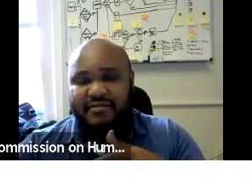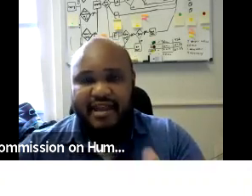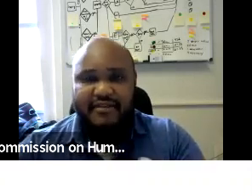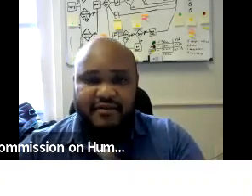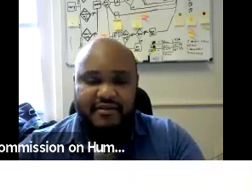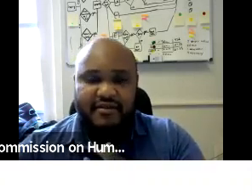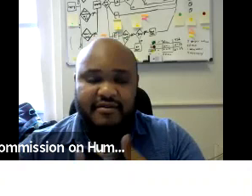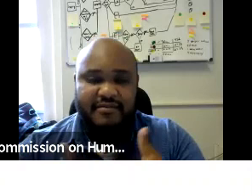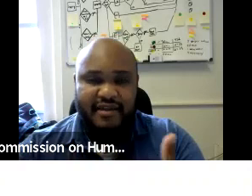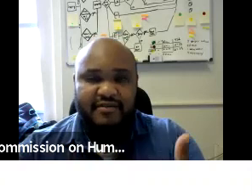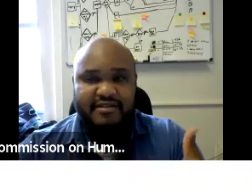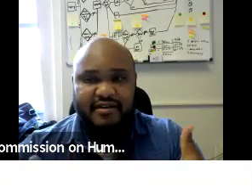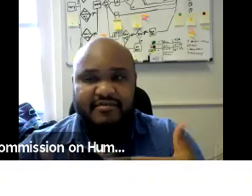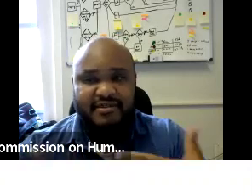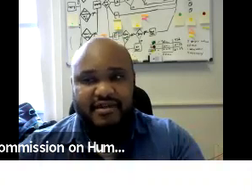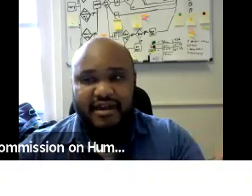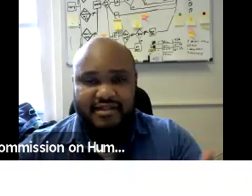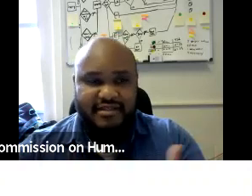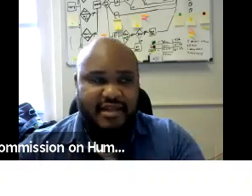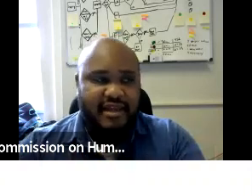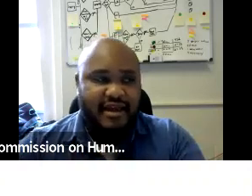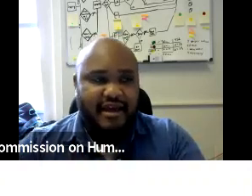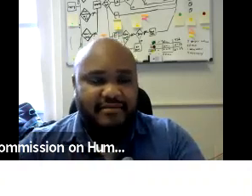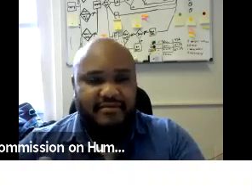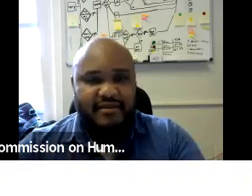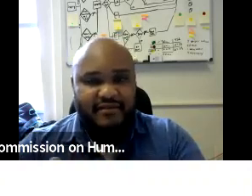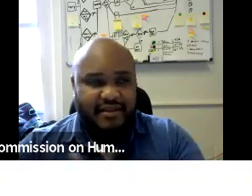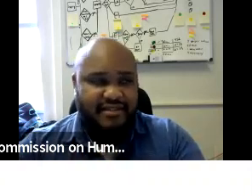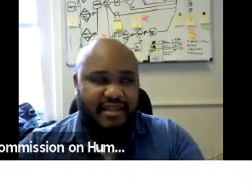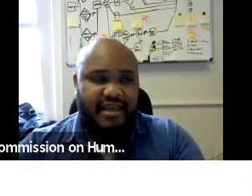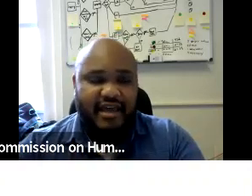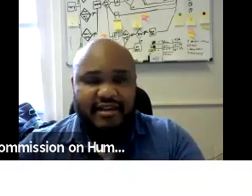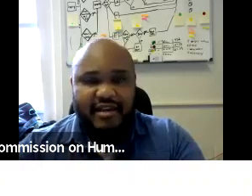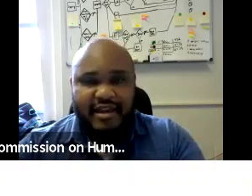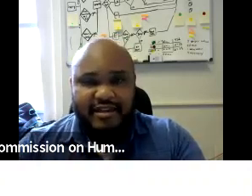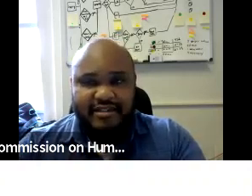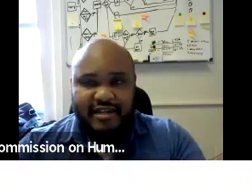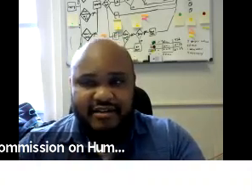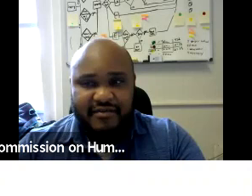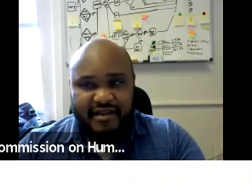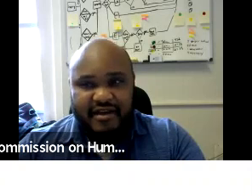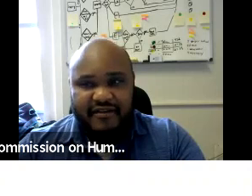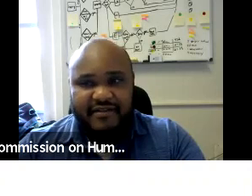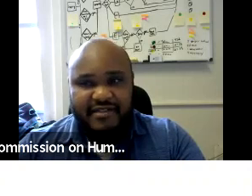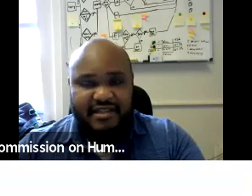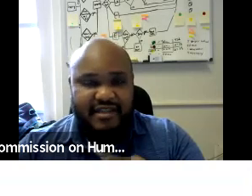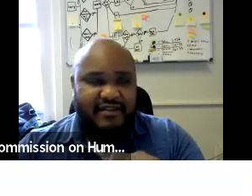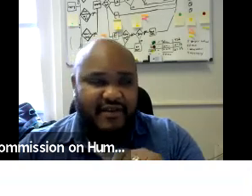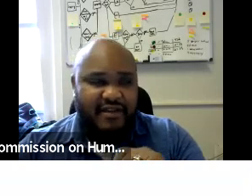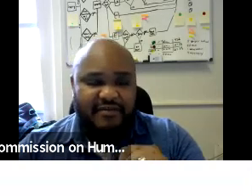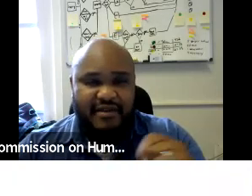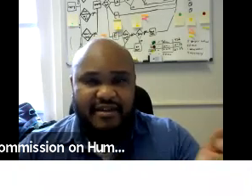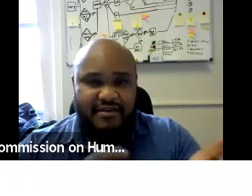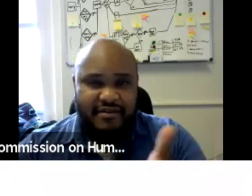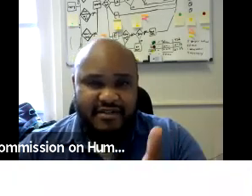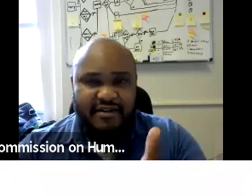through behavior, mannerisms, dress, different things like that. Gender, we can often see